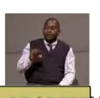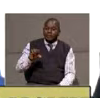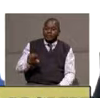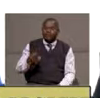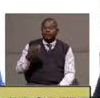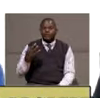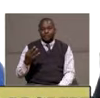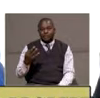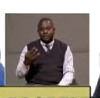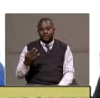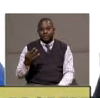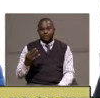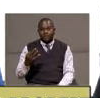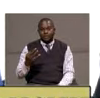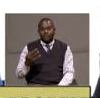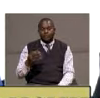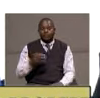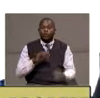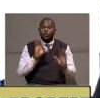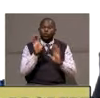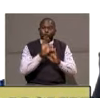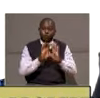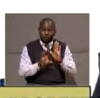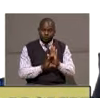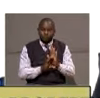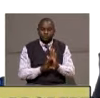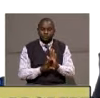1993 constitution,